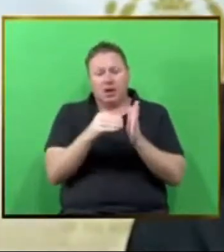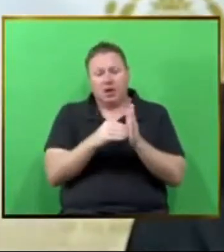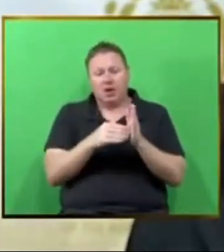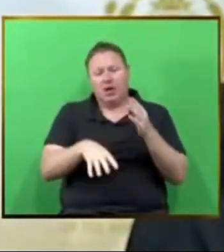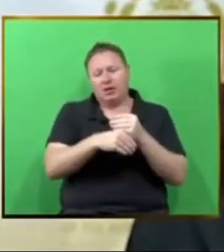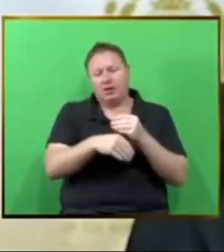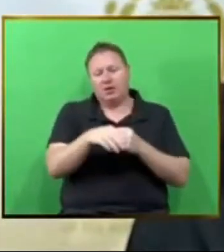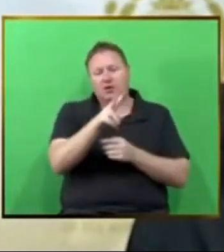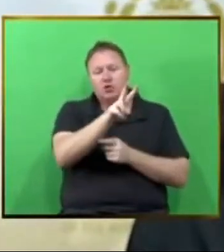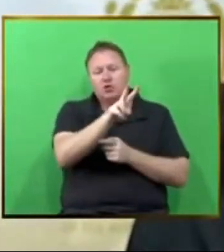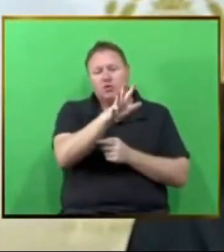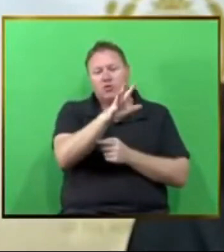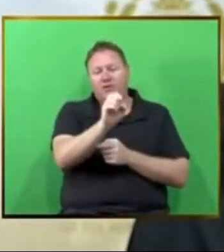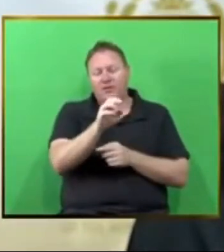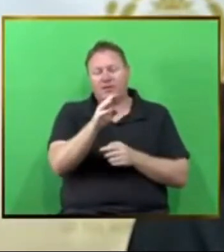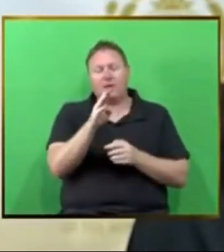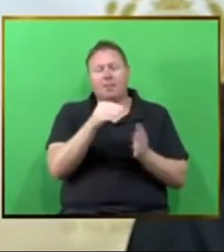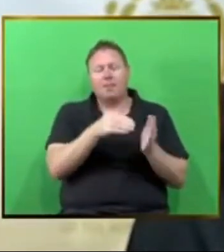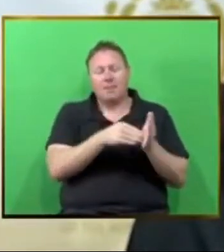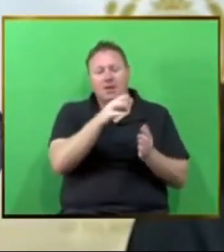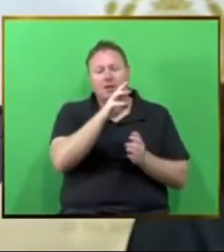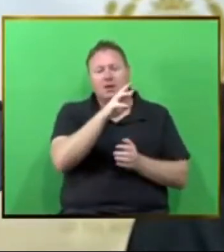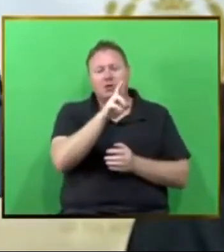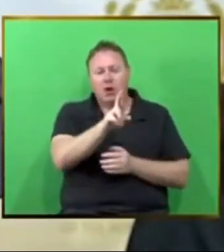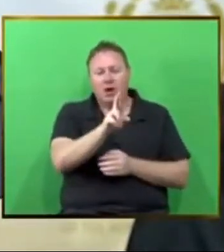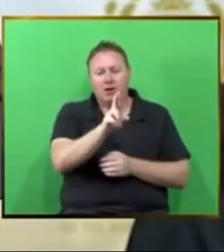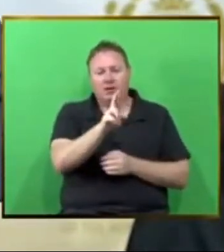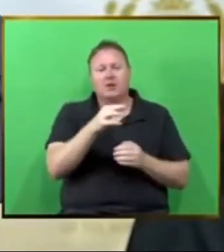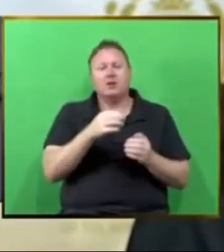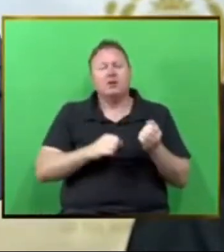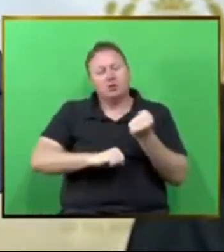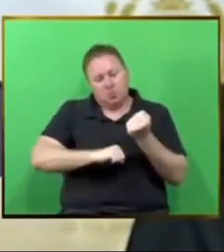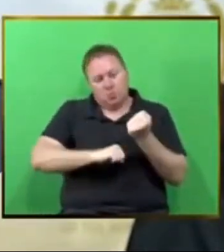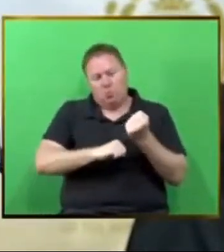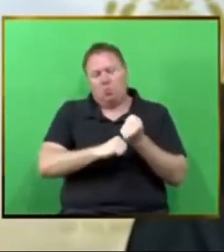additional 350 million to support the elections.